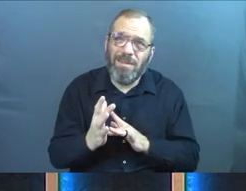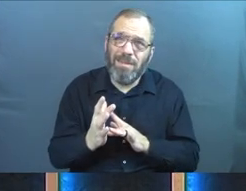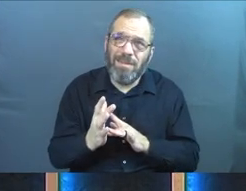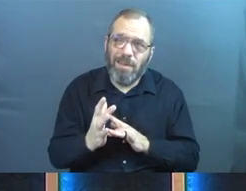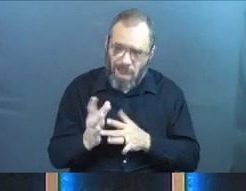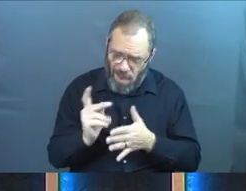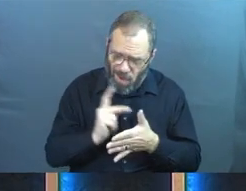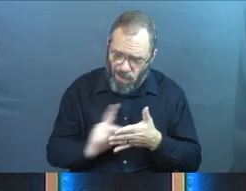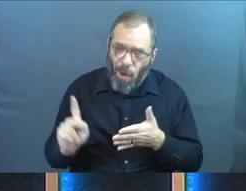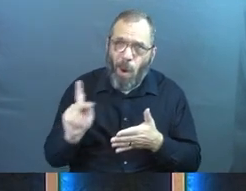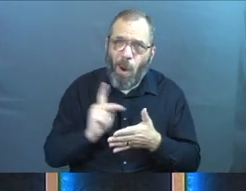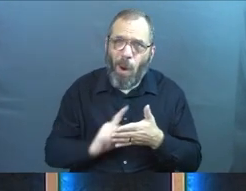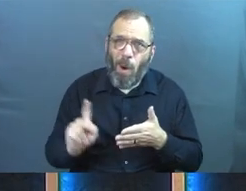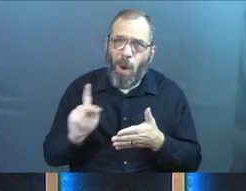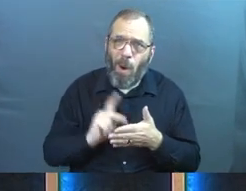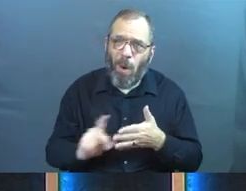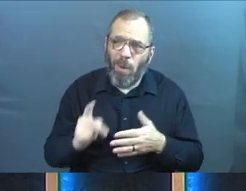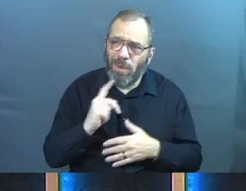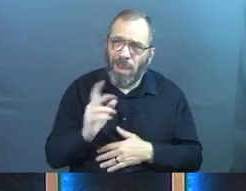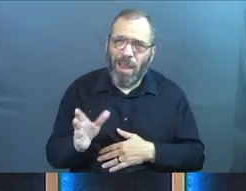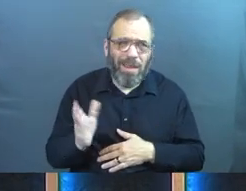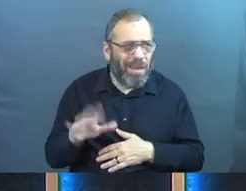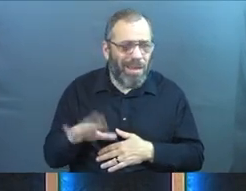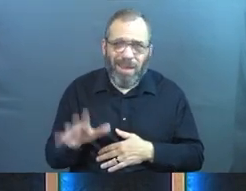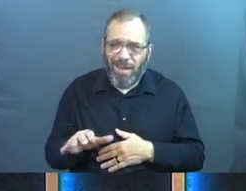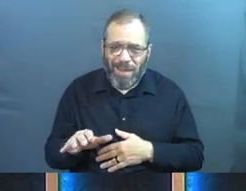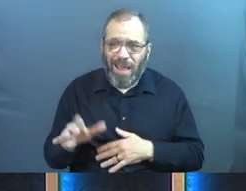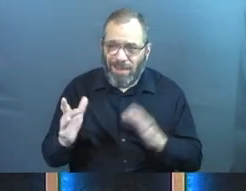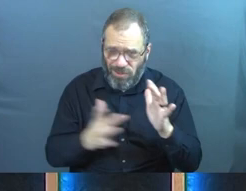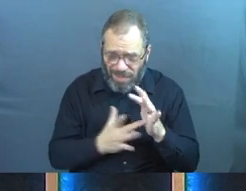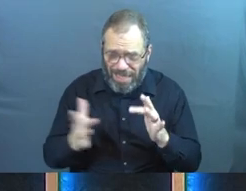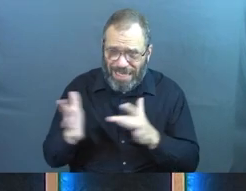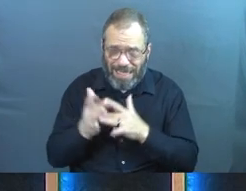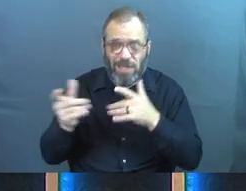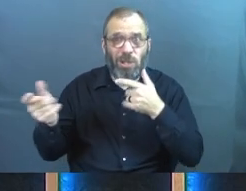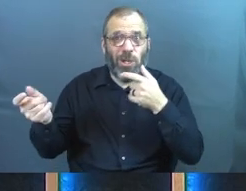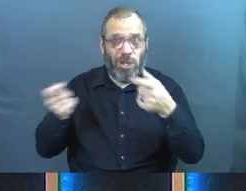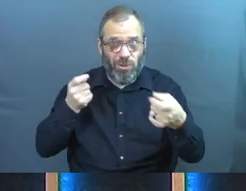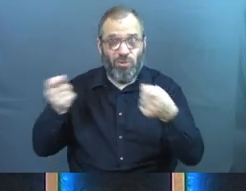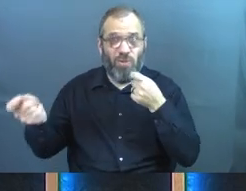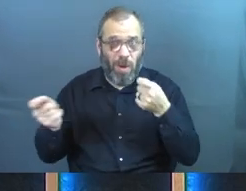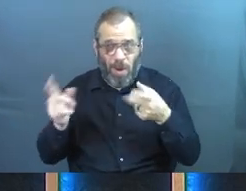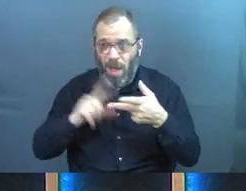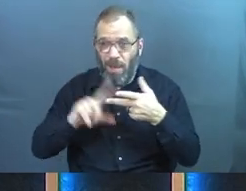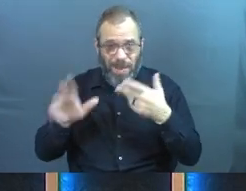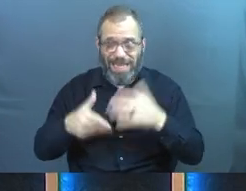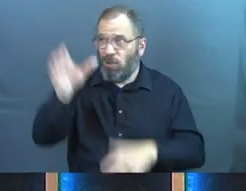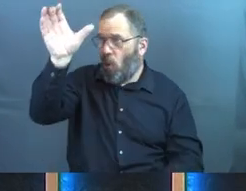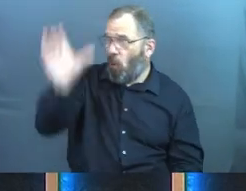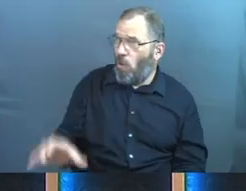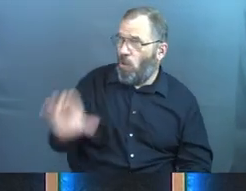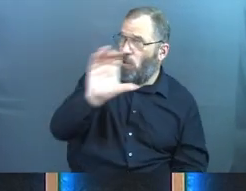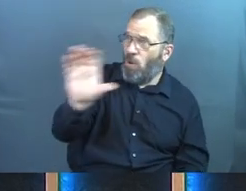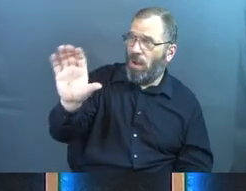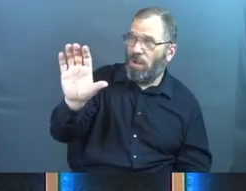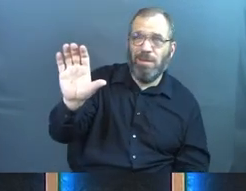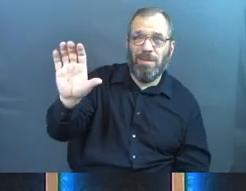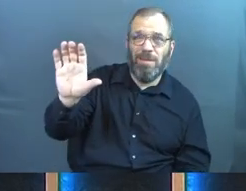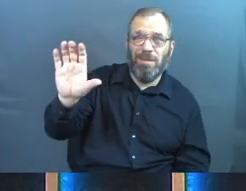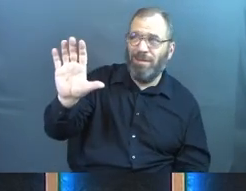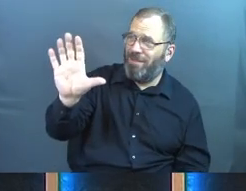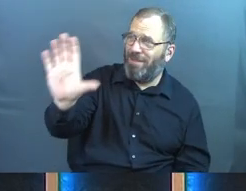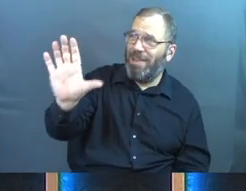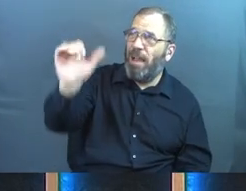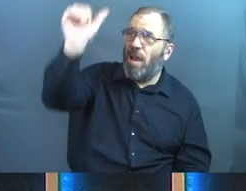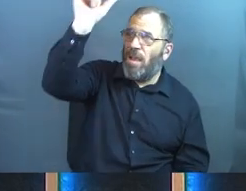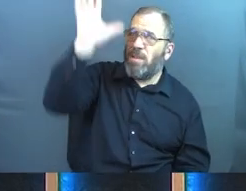So Paul's coming in later and he's saying, not only was Jesus in control, but this whole cross thing, it